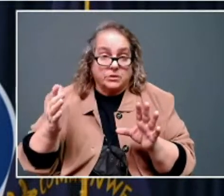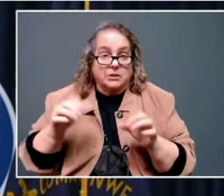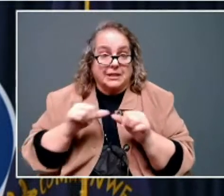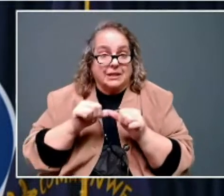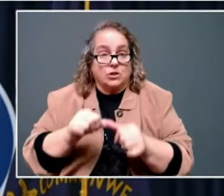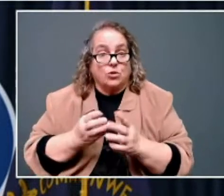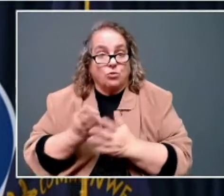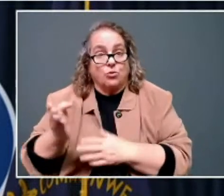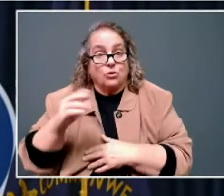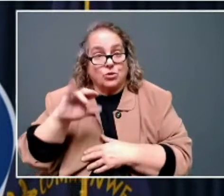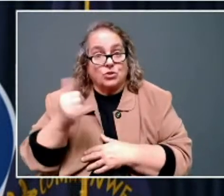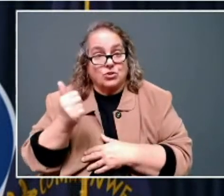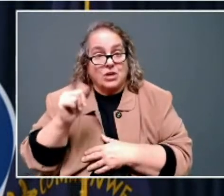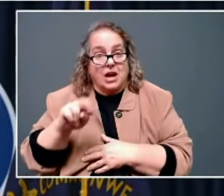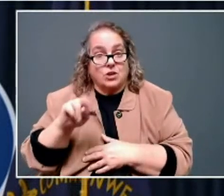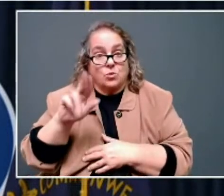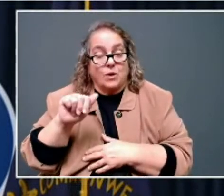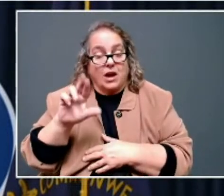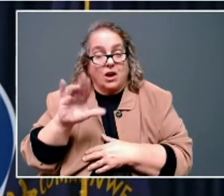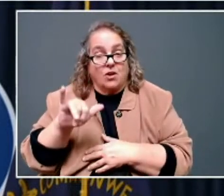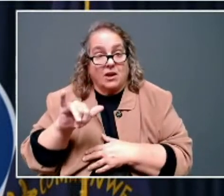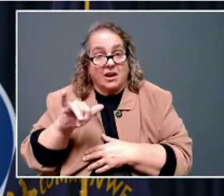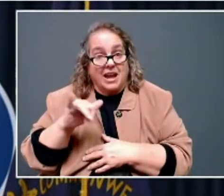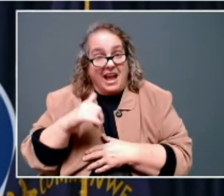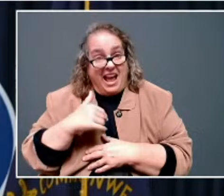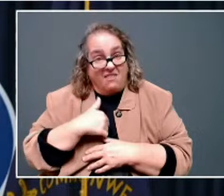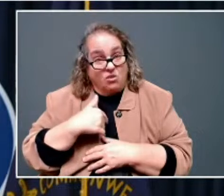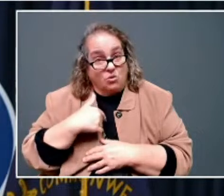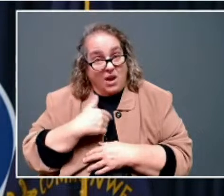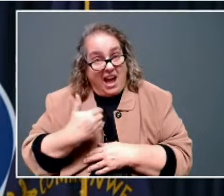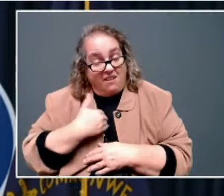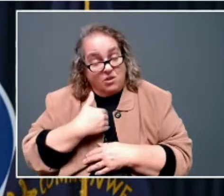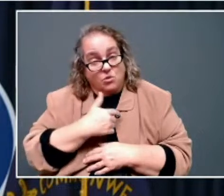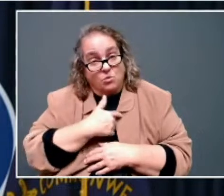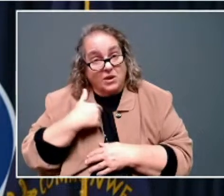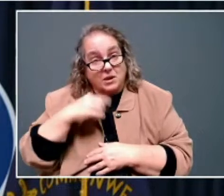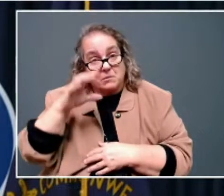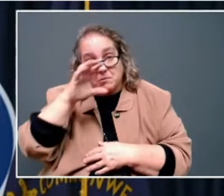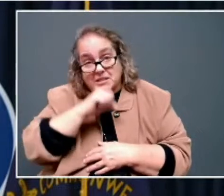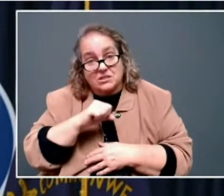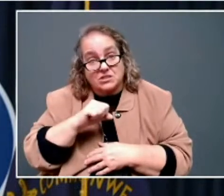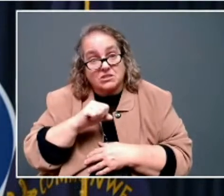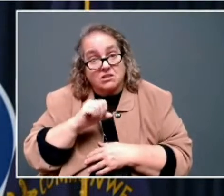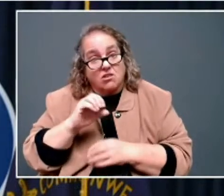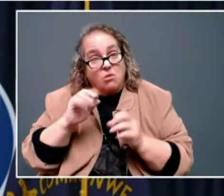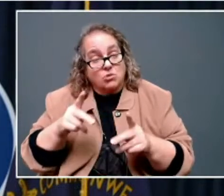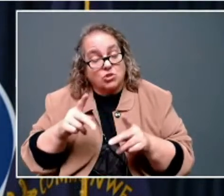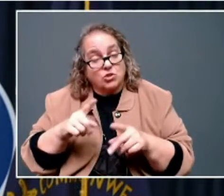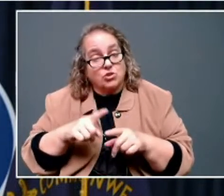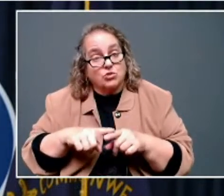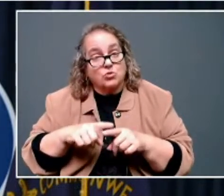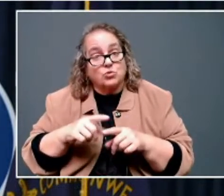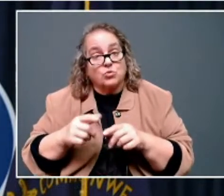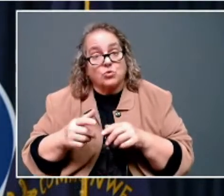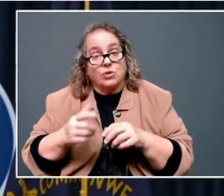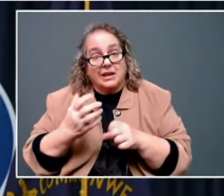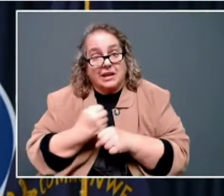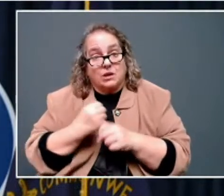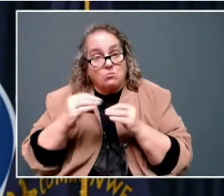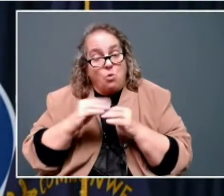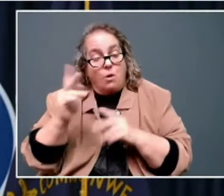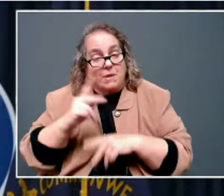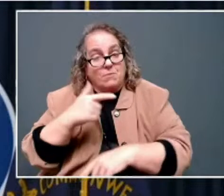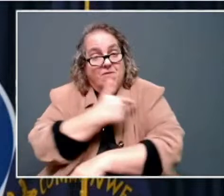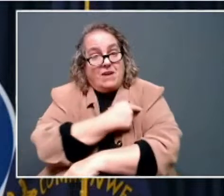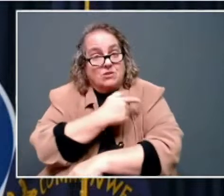really, have we missed the chance to get more Kentuckians vaccinated? Is it too late to make any kind of dent in the spread of Omicron, given the time it takes to